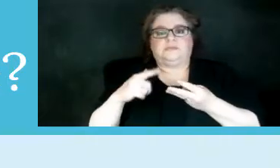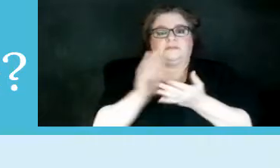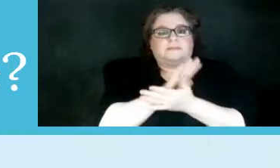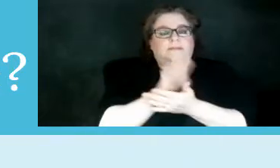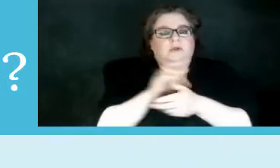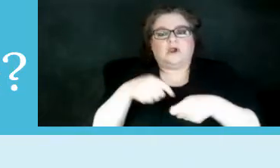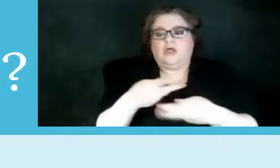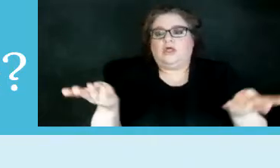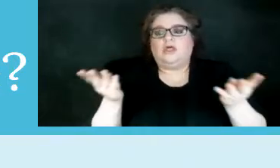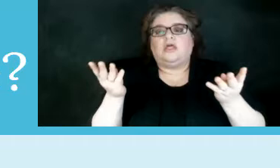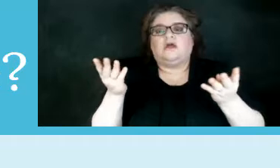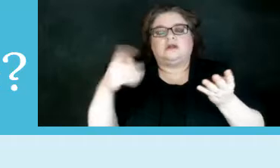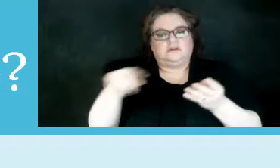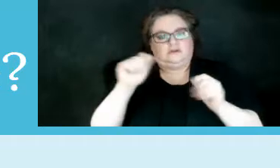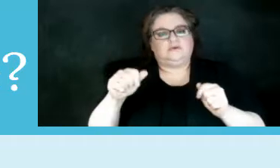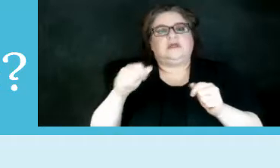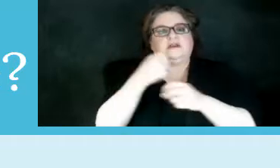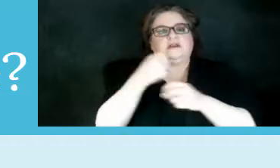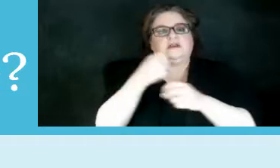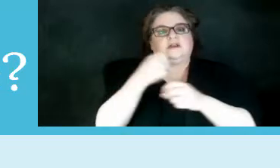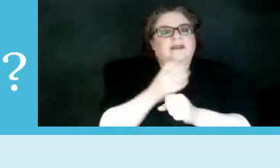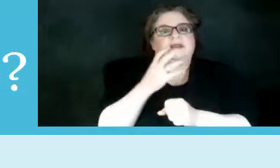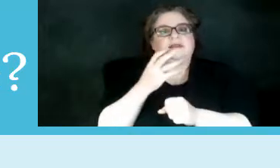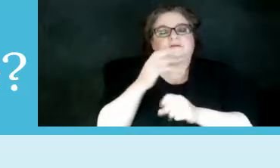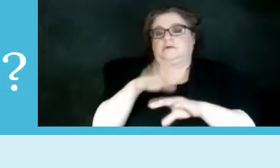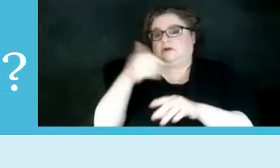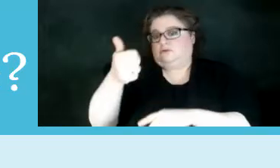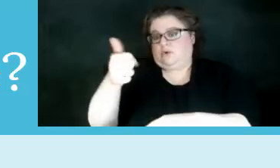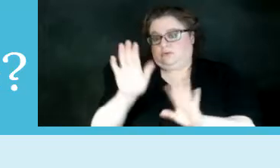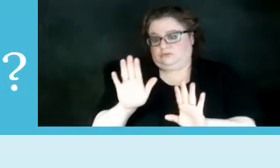handouts, you can create and on your own,